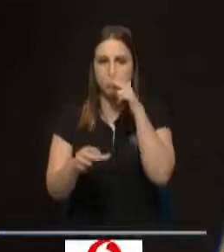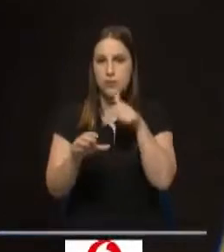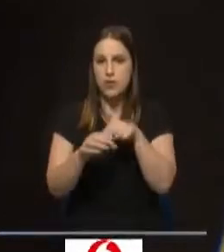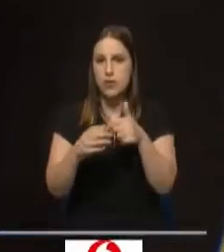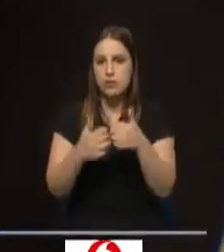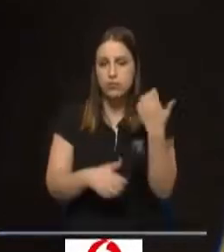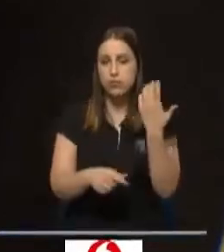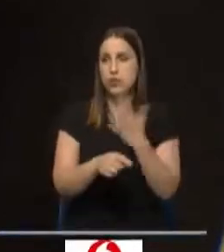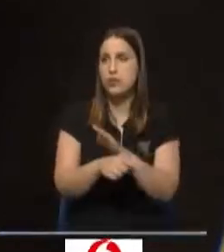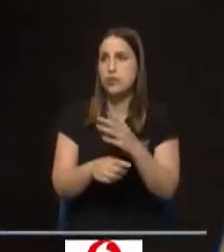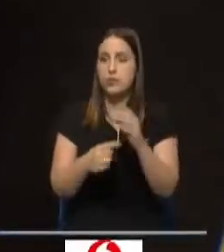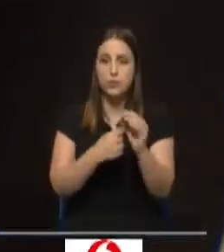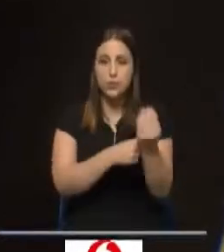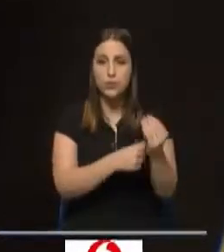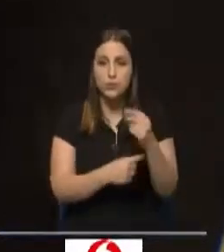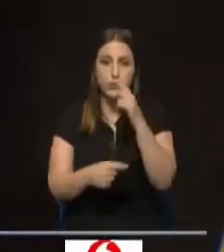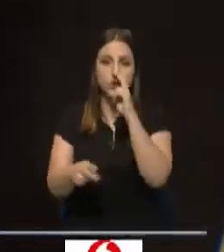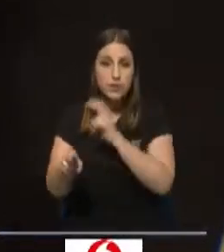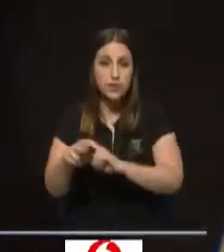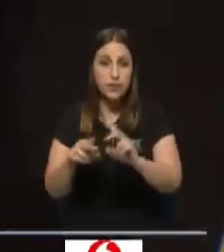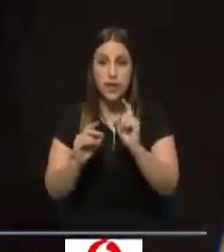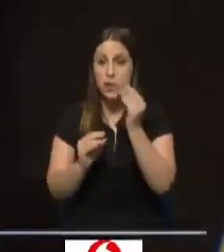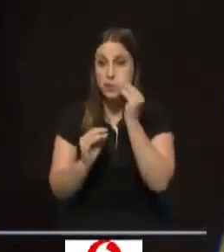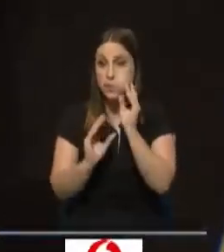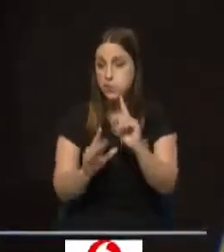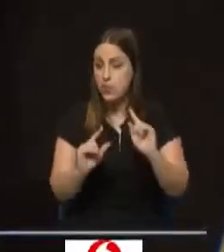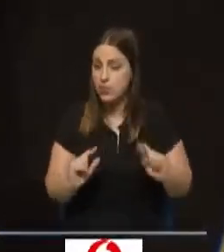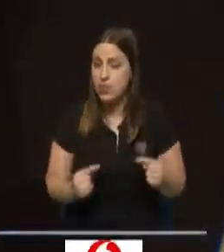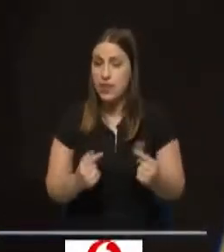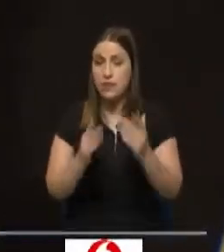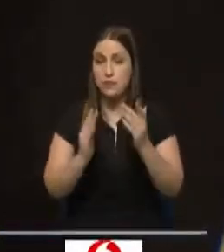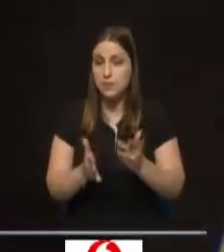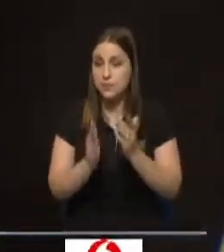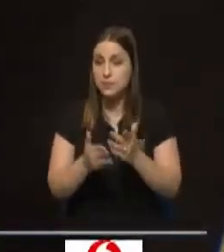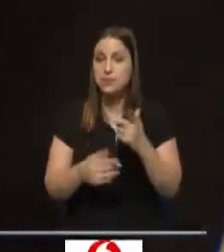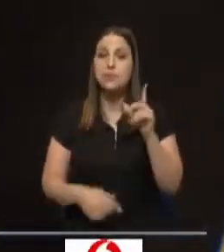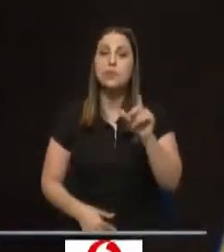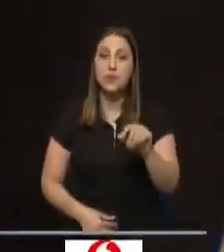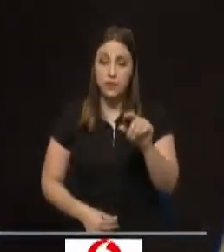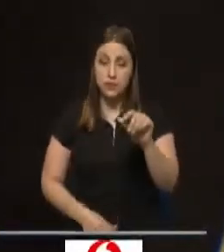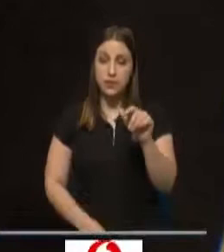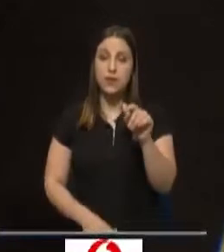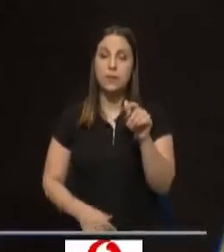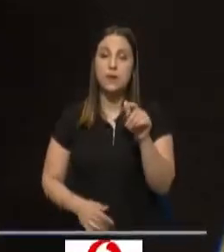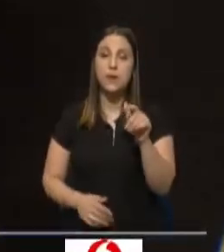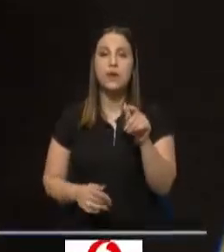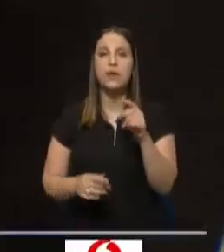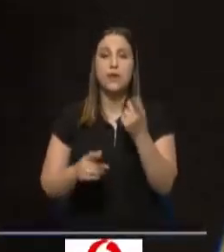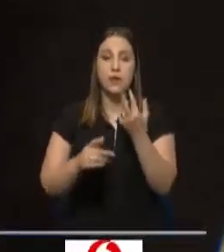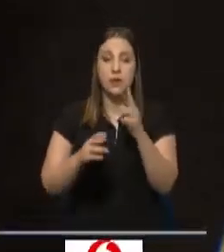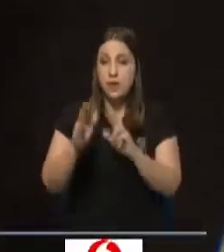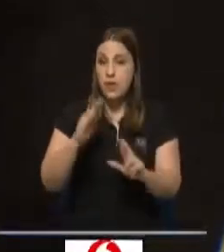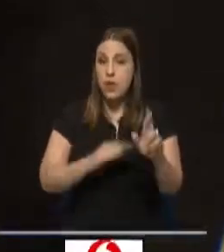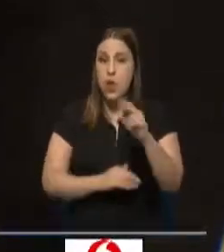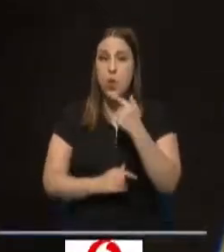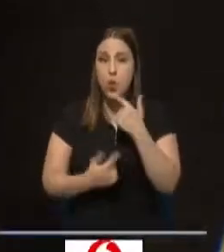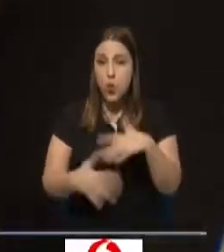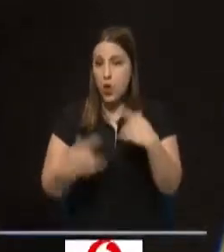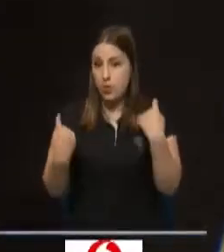many disruptions. For instance, the electronics crisis. And we're also subject